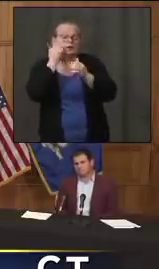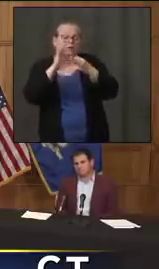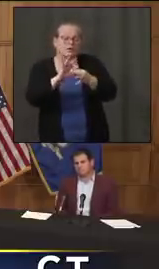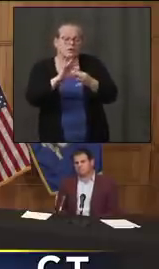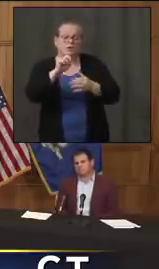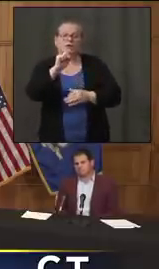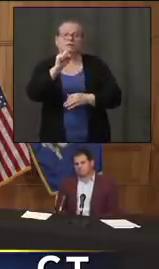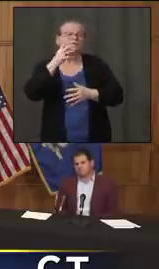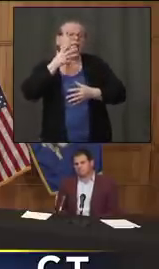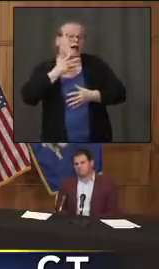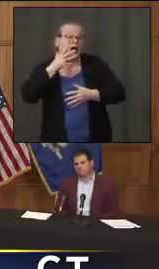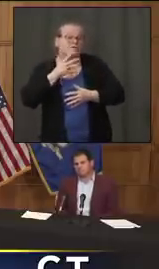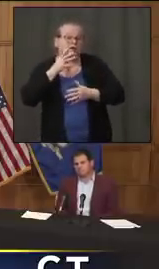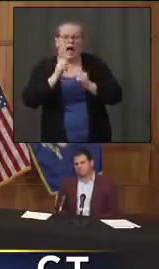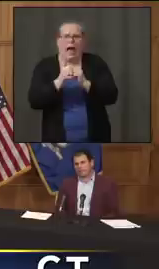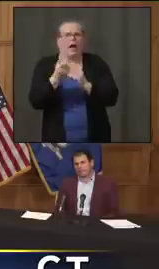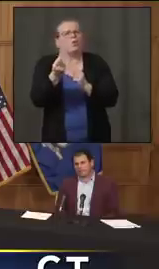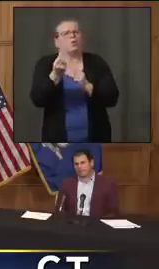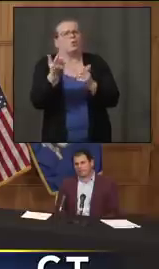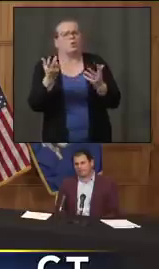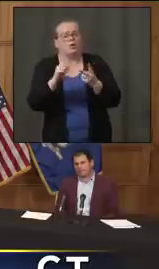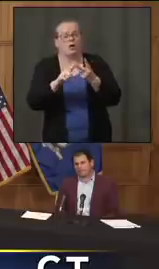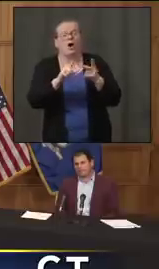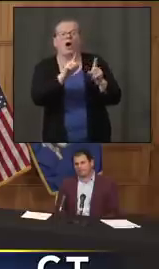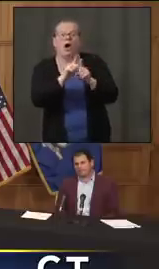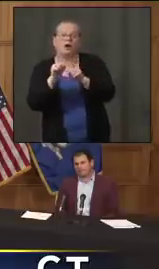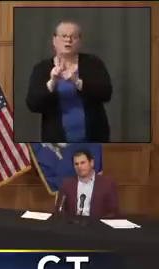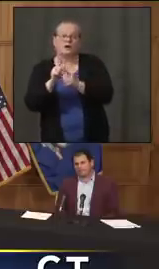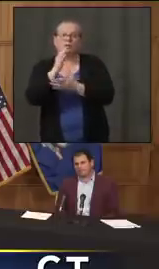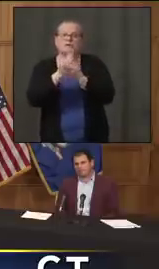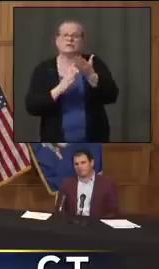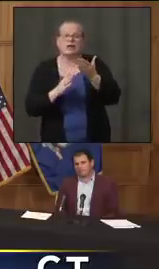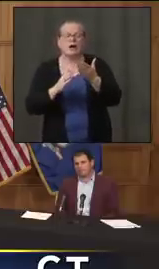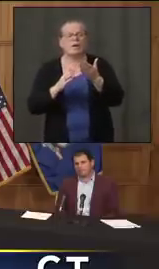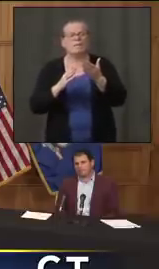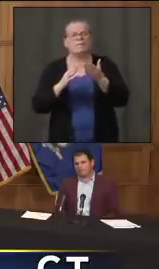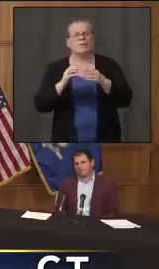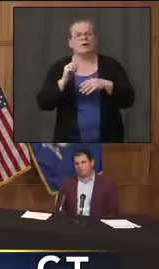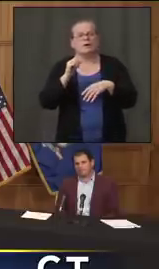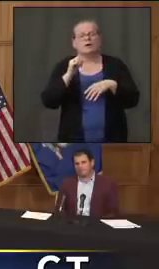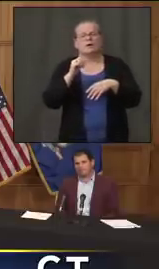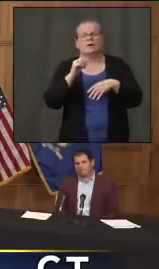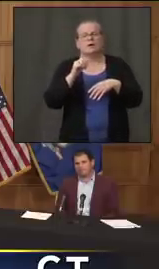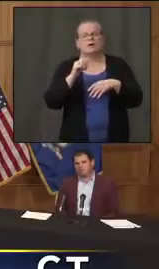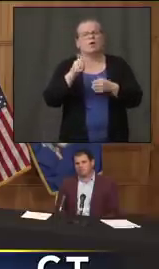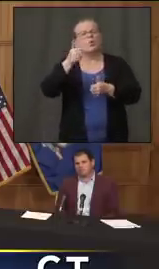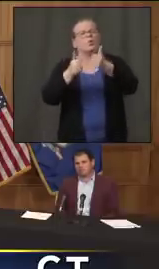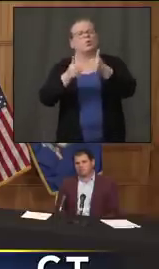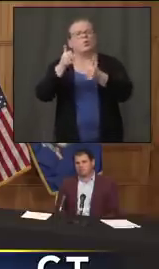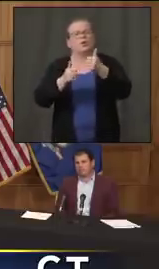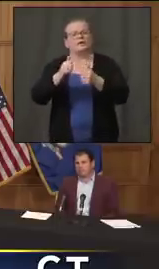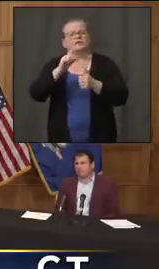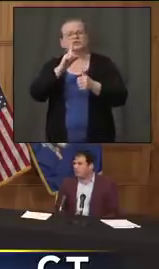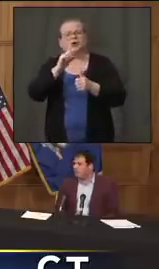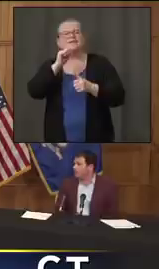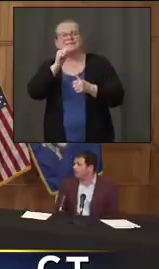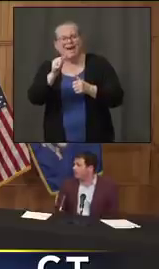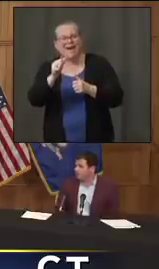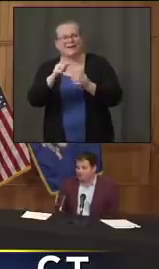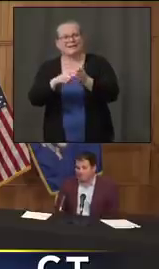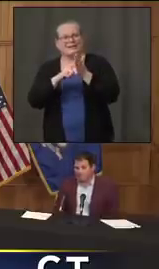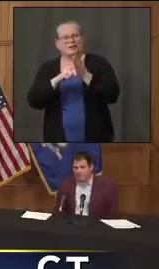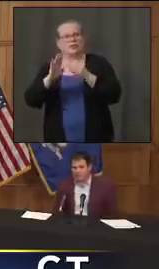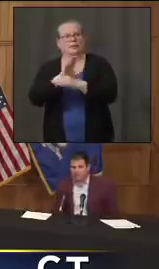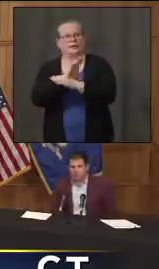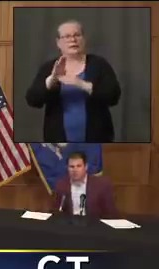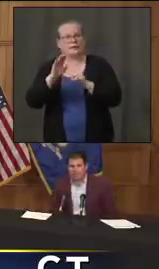And also, some viewers are wondering if malls fall under the non-essential business and can they reopen May 20th? So I'm happy